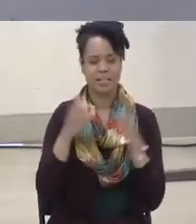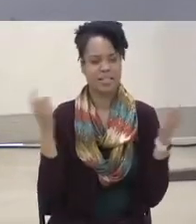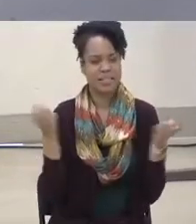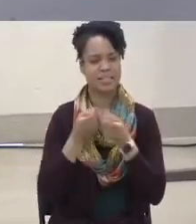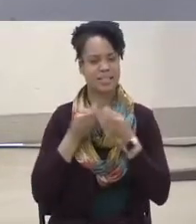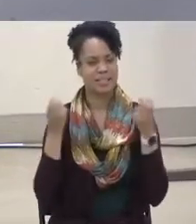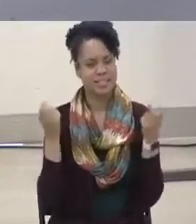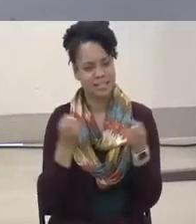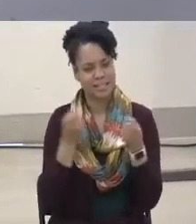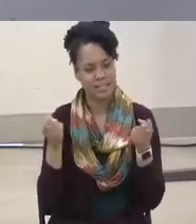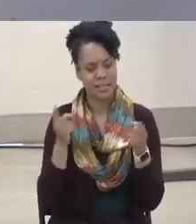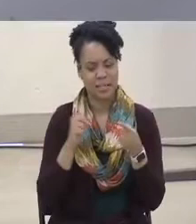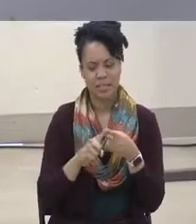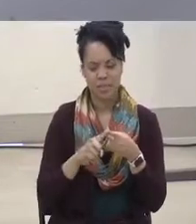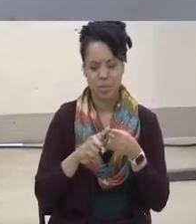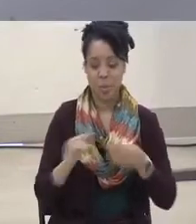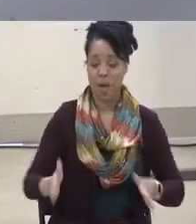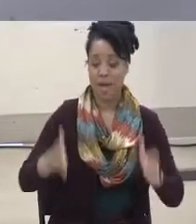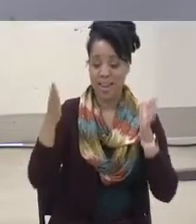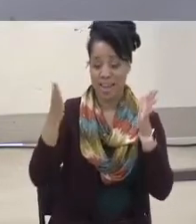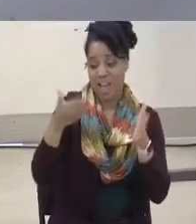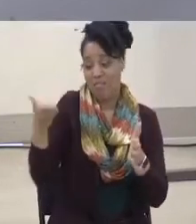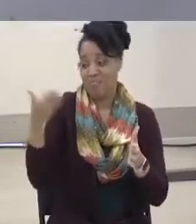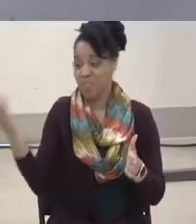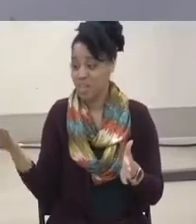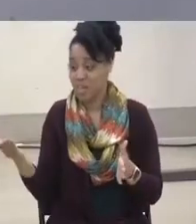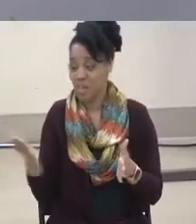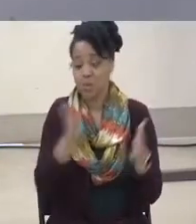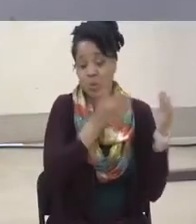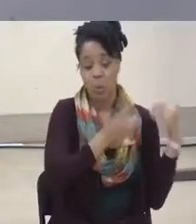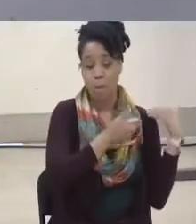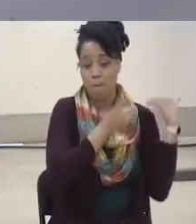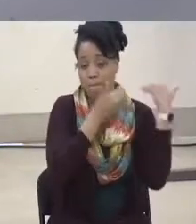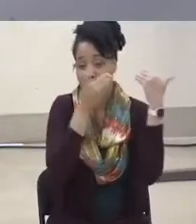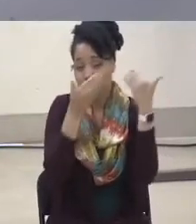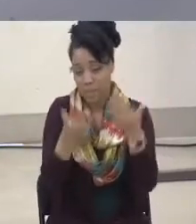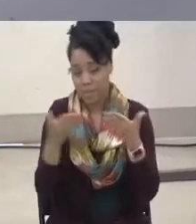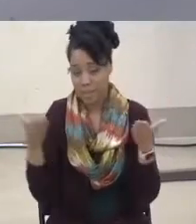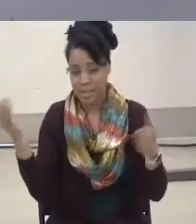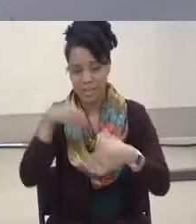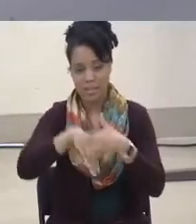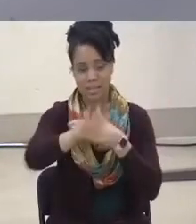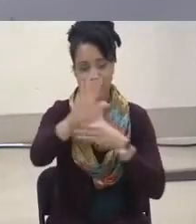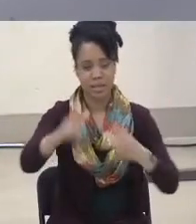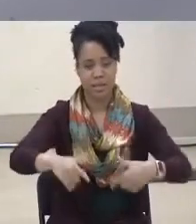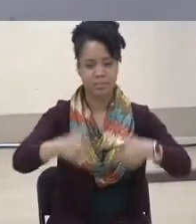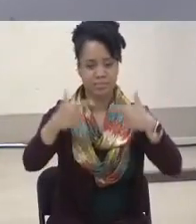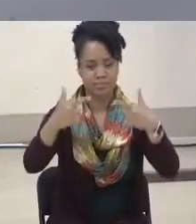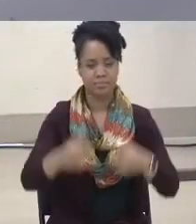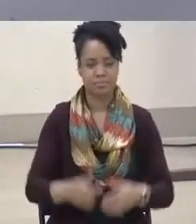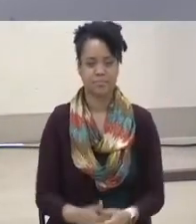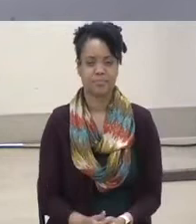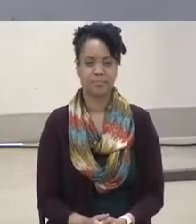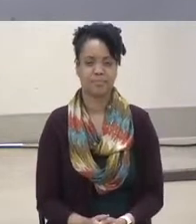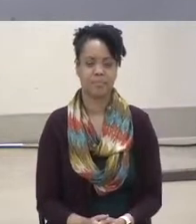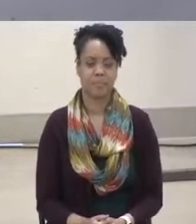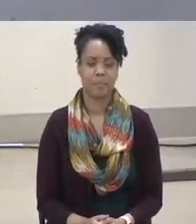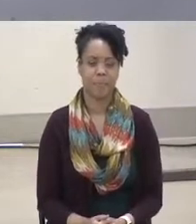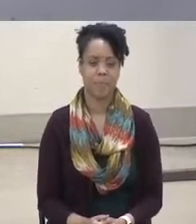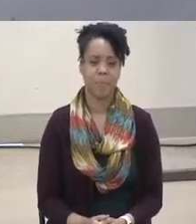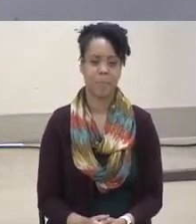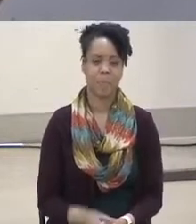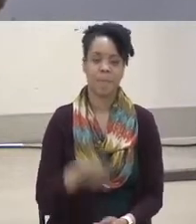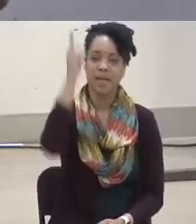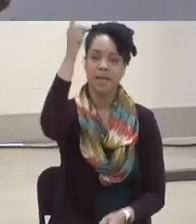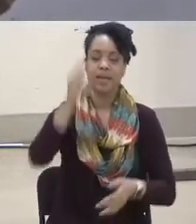sin to allow things or bring things in your life, Cuando Dios le permite que el pecado haga cosas en tu vida,